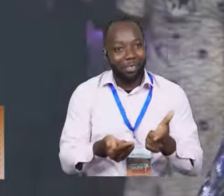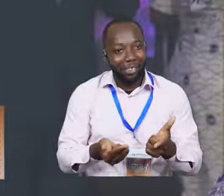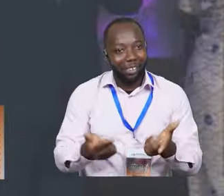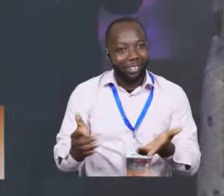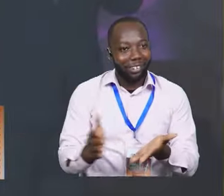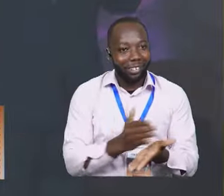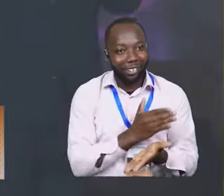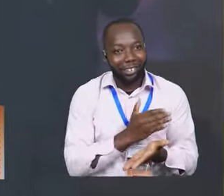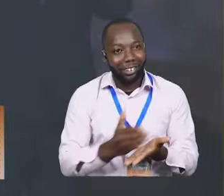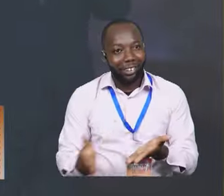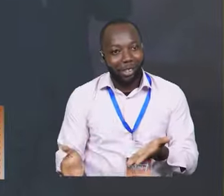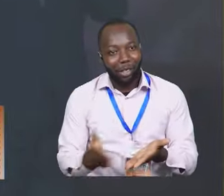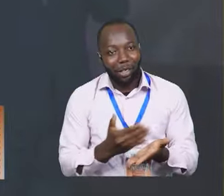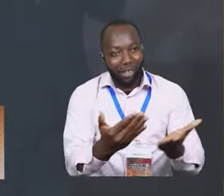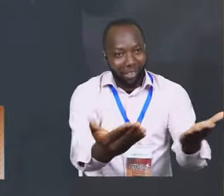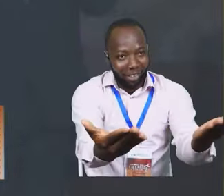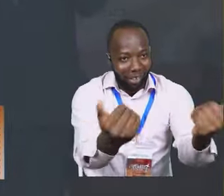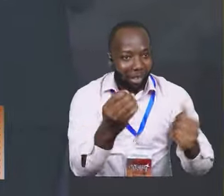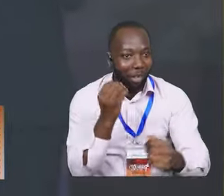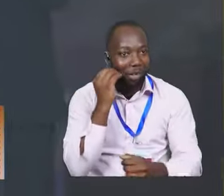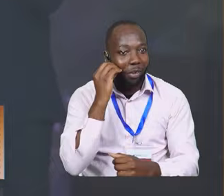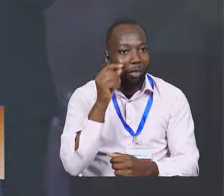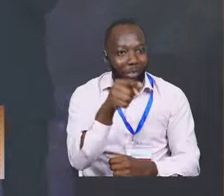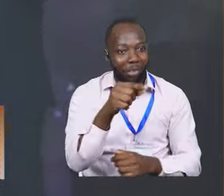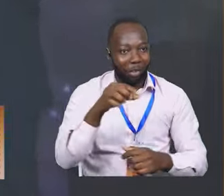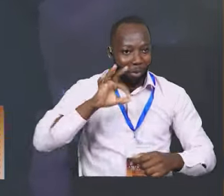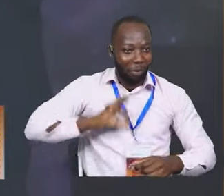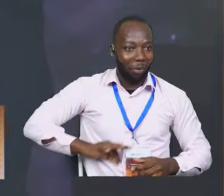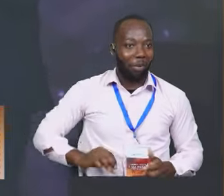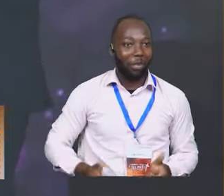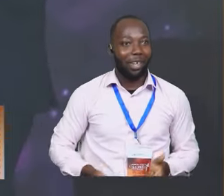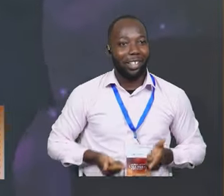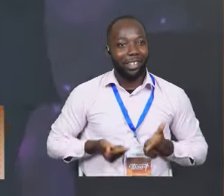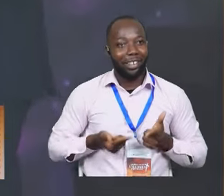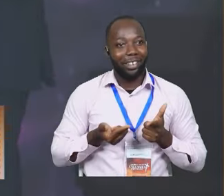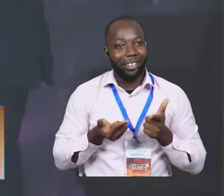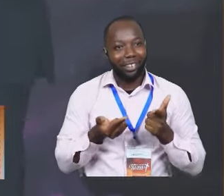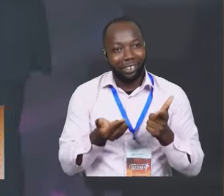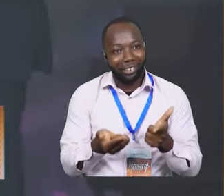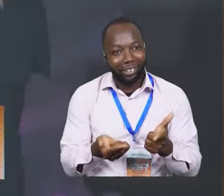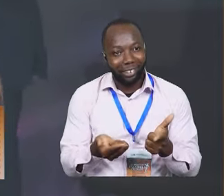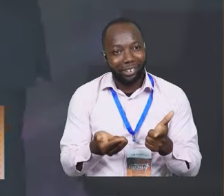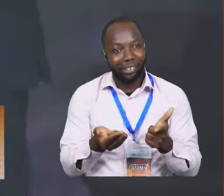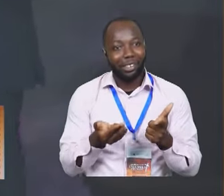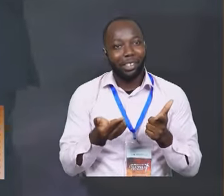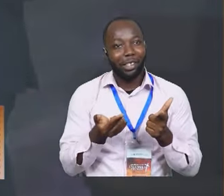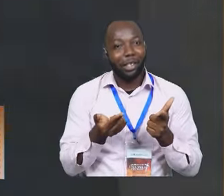Oni abrefie na wo penyanko.